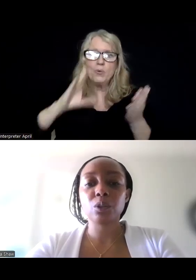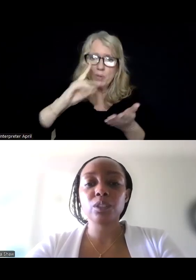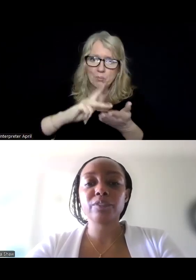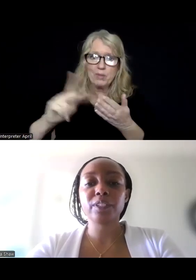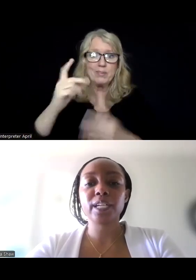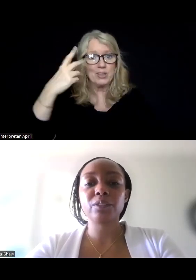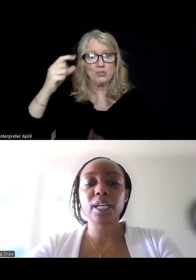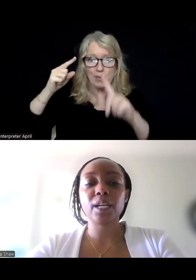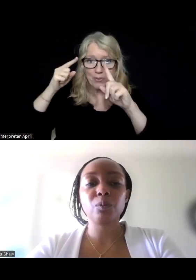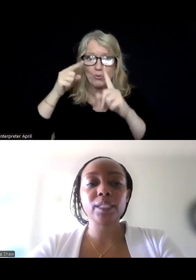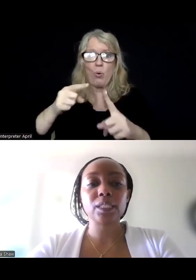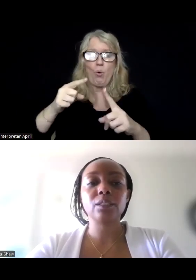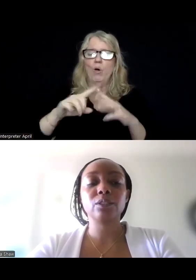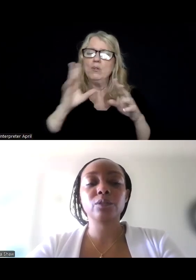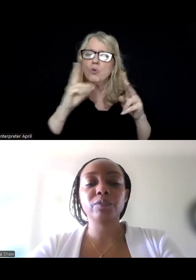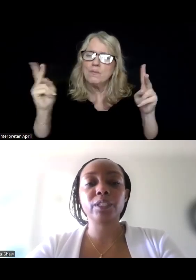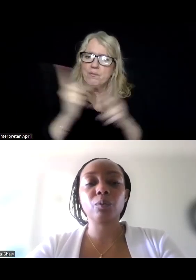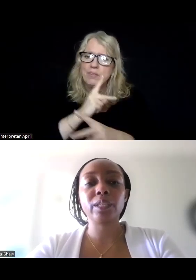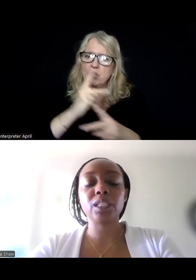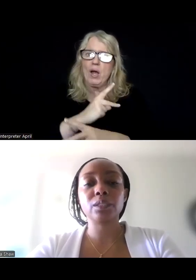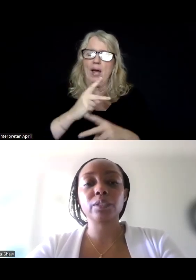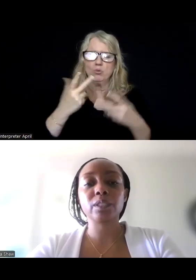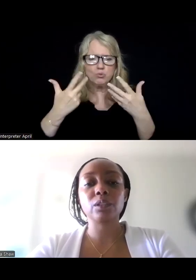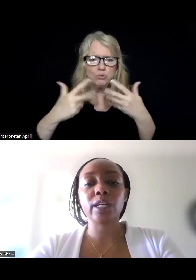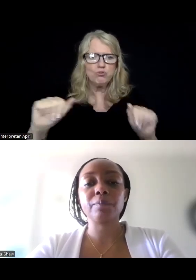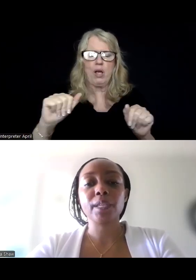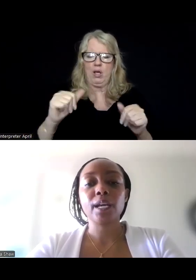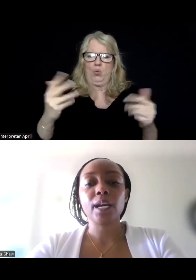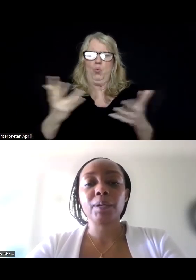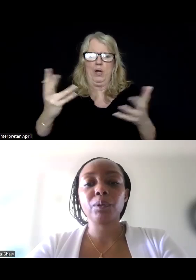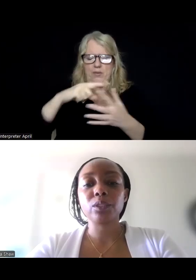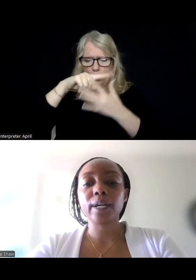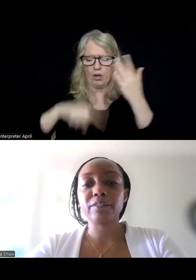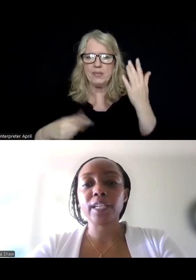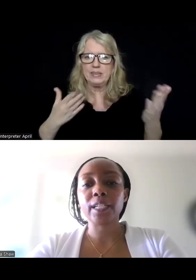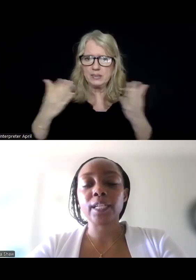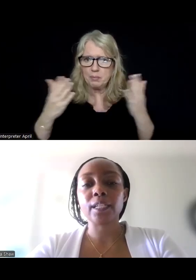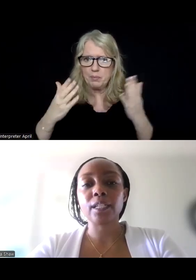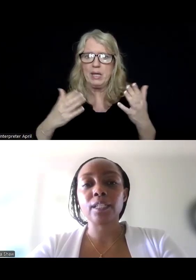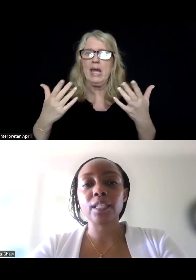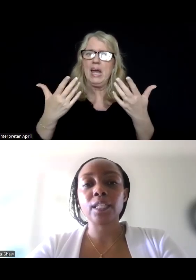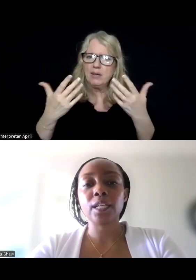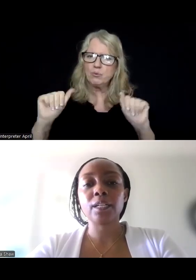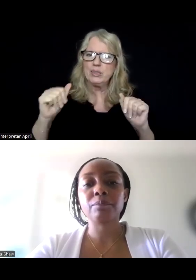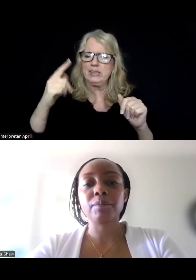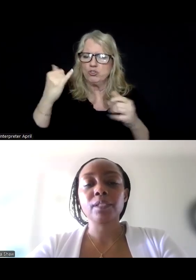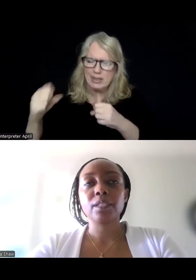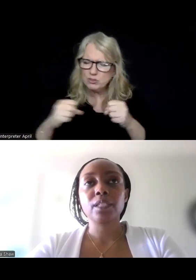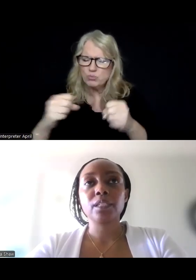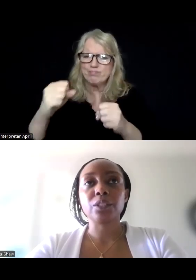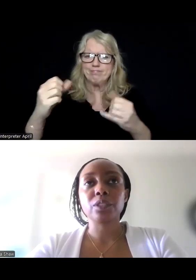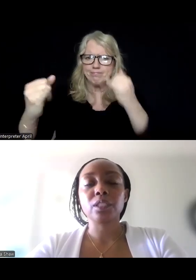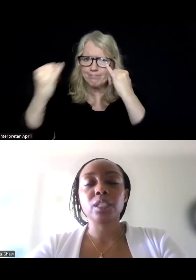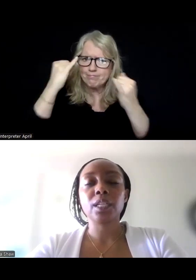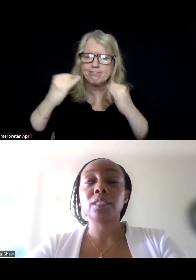is our goal, is to figure out what these services are. And we'll be stratifying